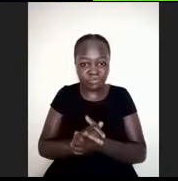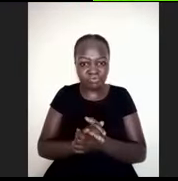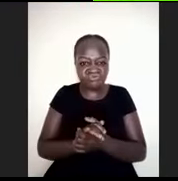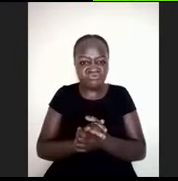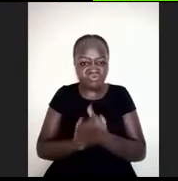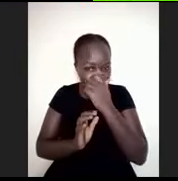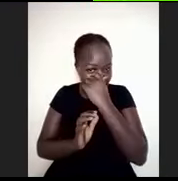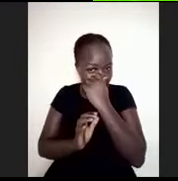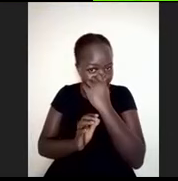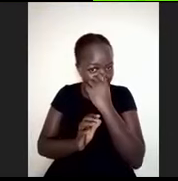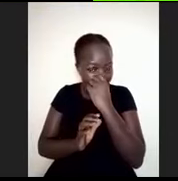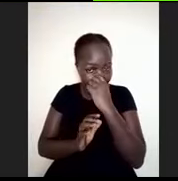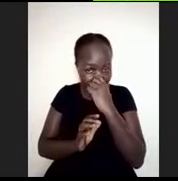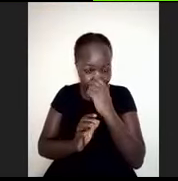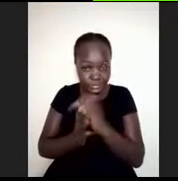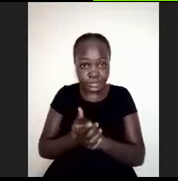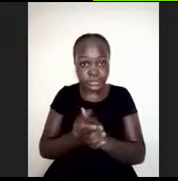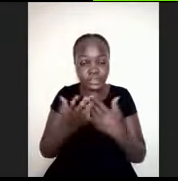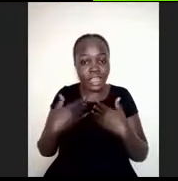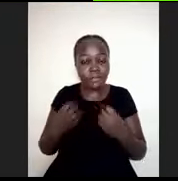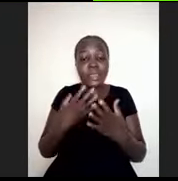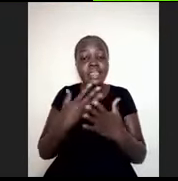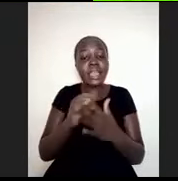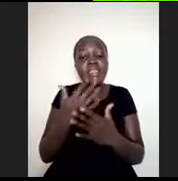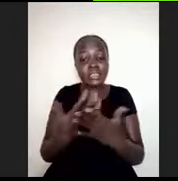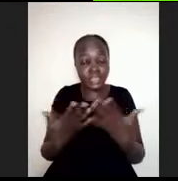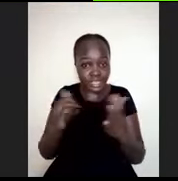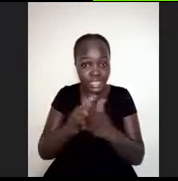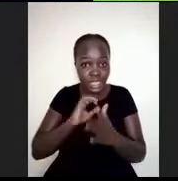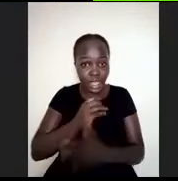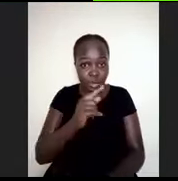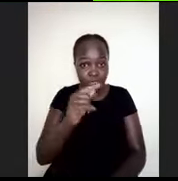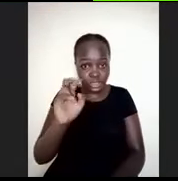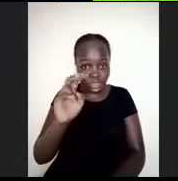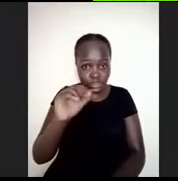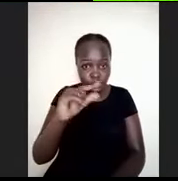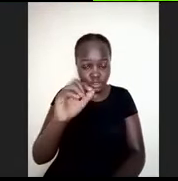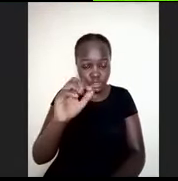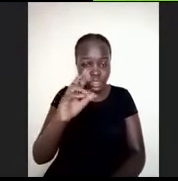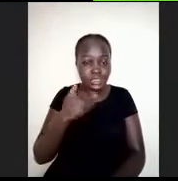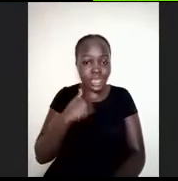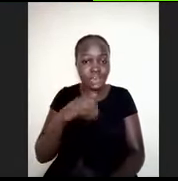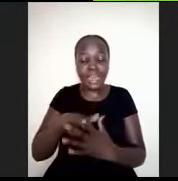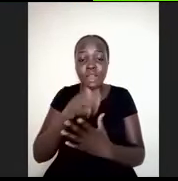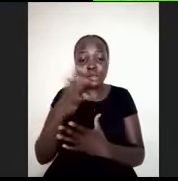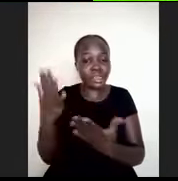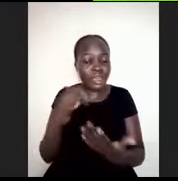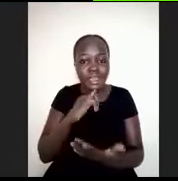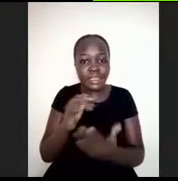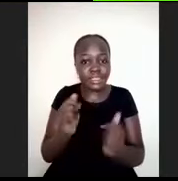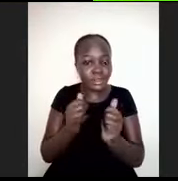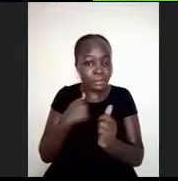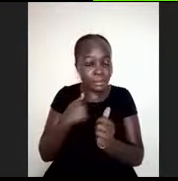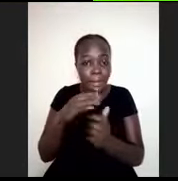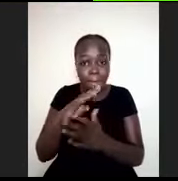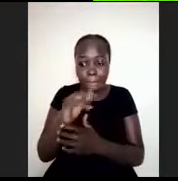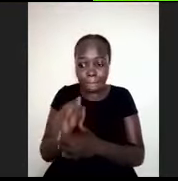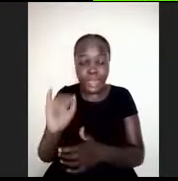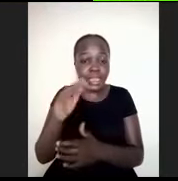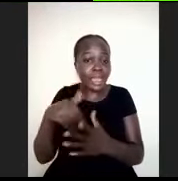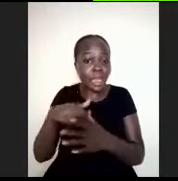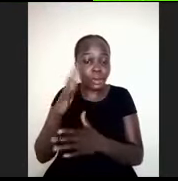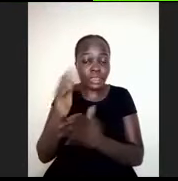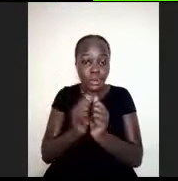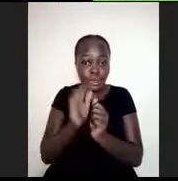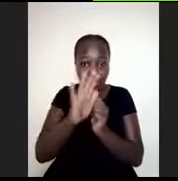So there are many other things that face our teenagers that I saw out there. It's my being out with them that